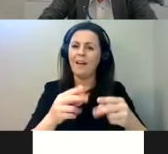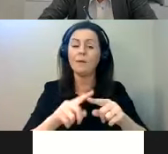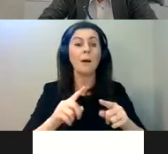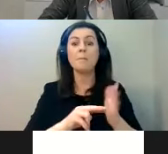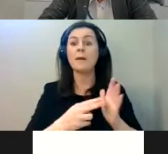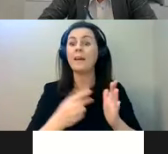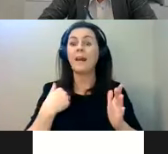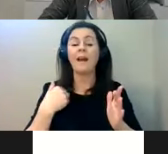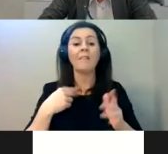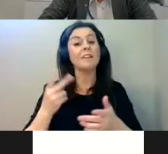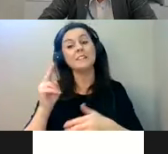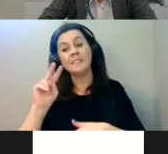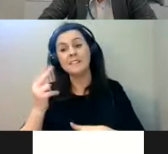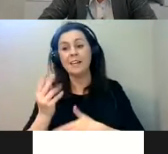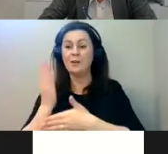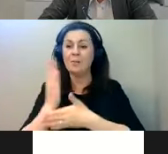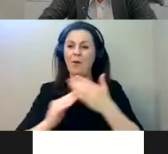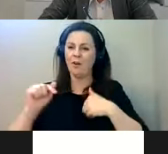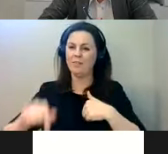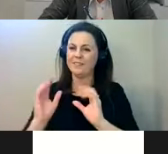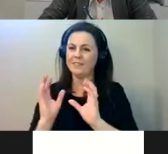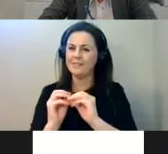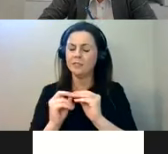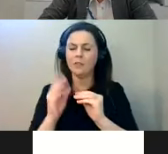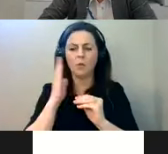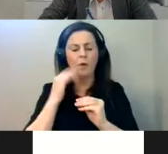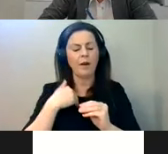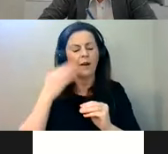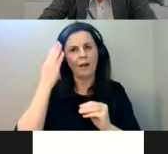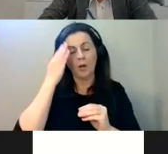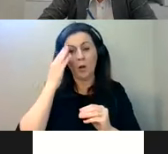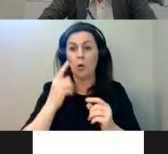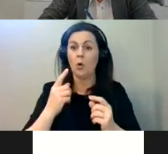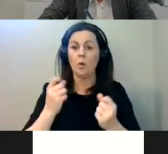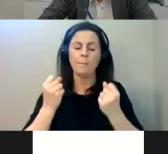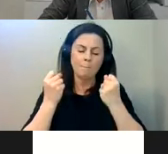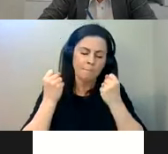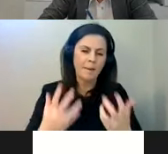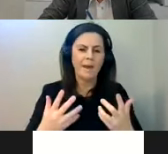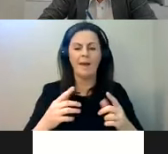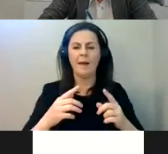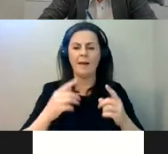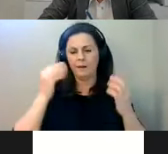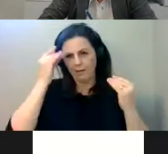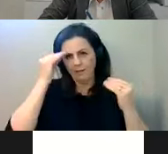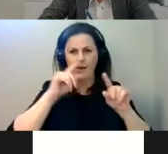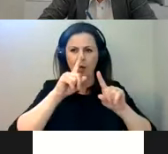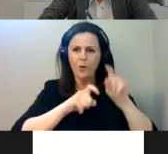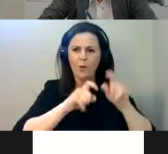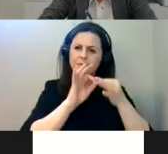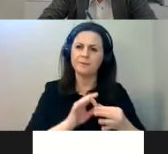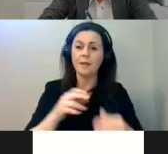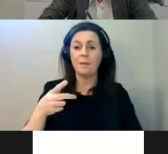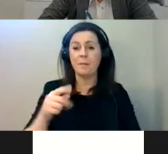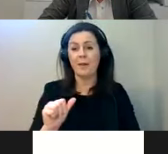of this session as well, because I know there's so many questions that people still have around powers of attorney. So thank you again. Thank